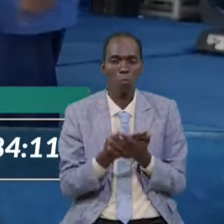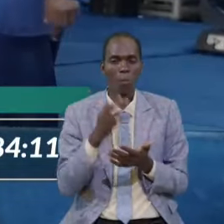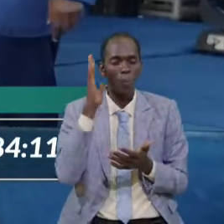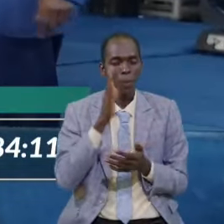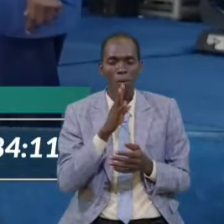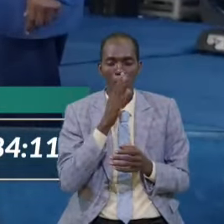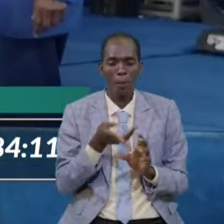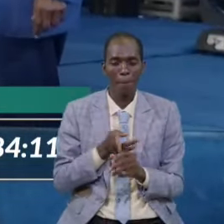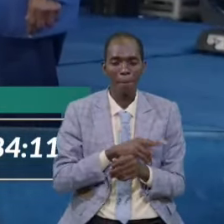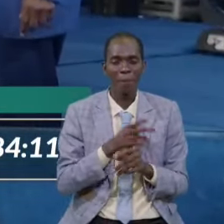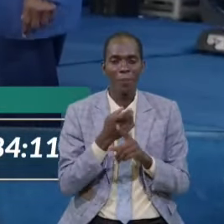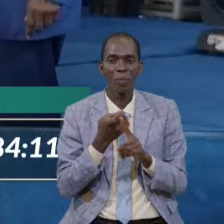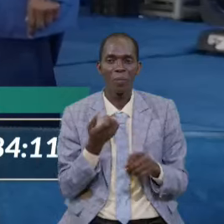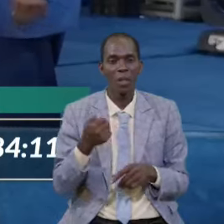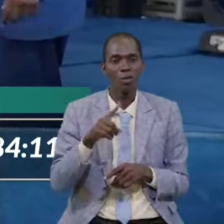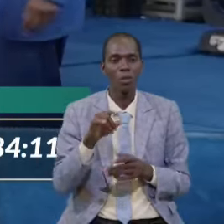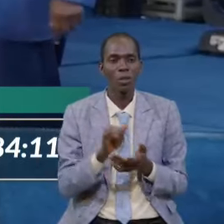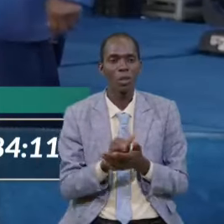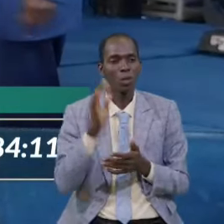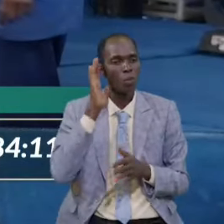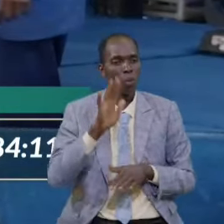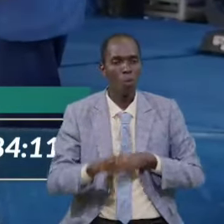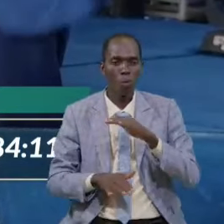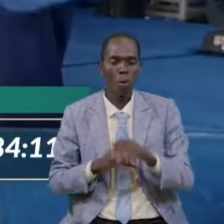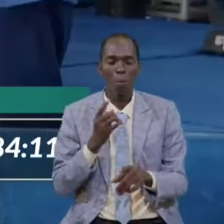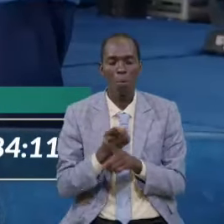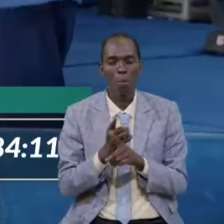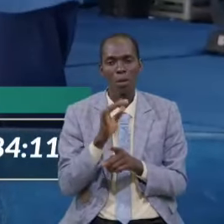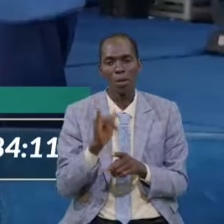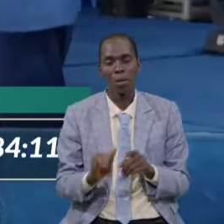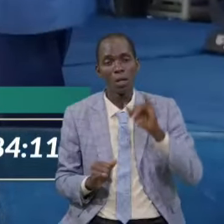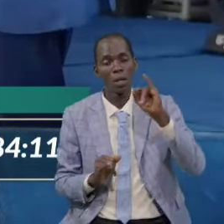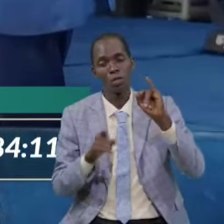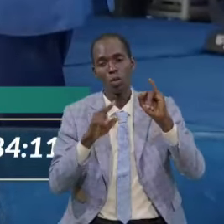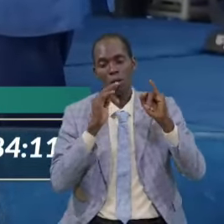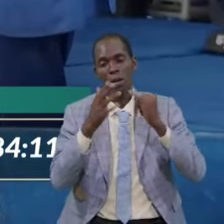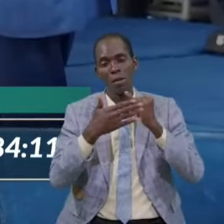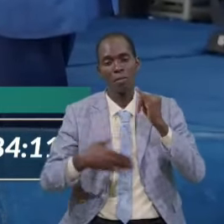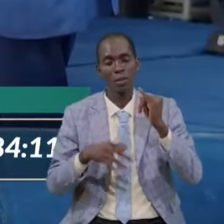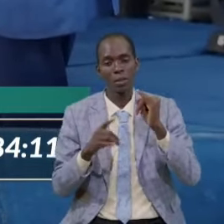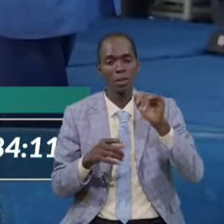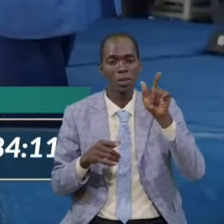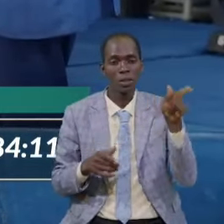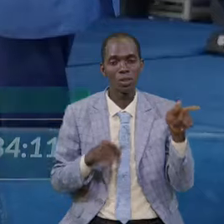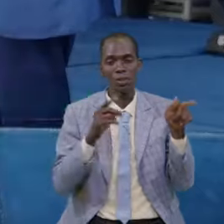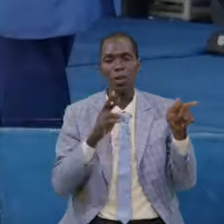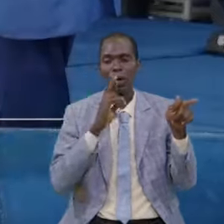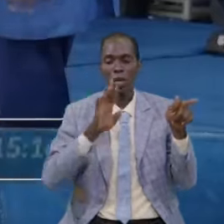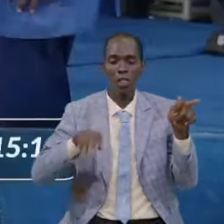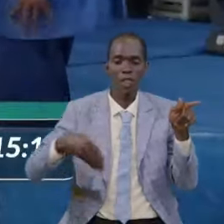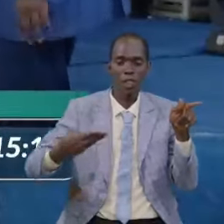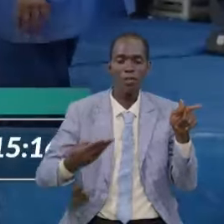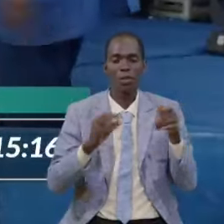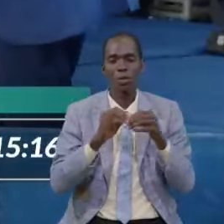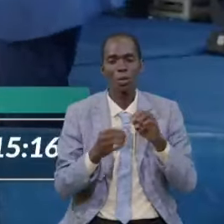uprightly. I, you are invited. G, you are given. And three, you are numbered for greatness